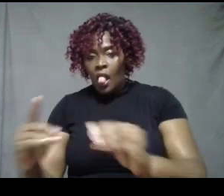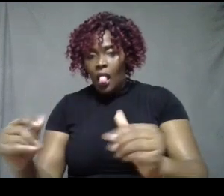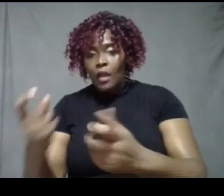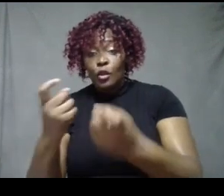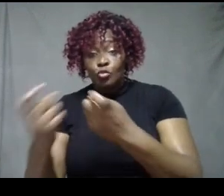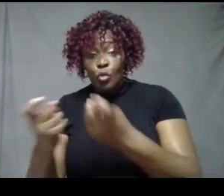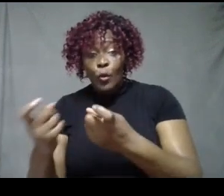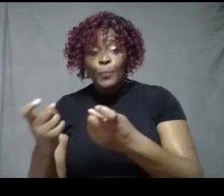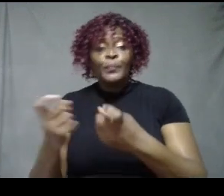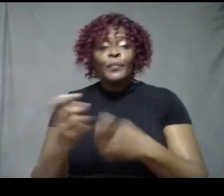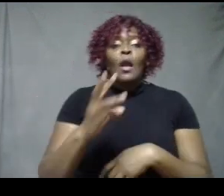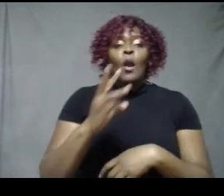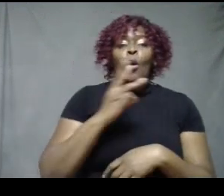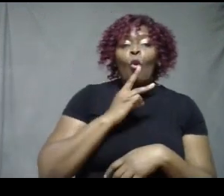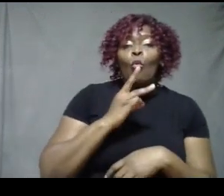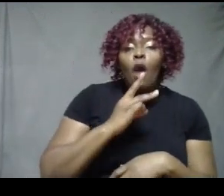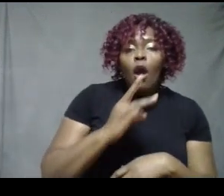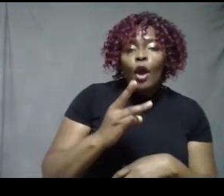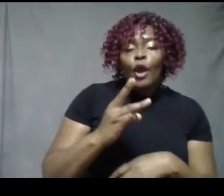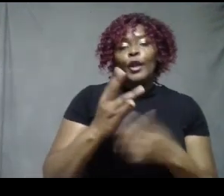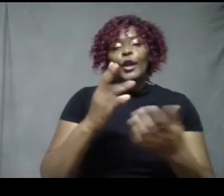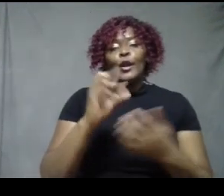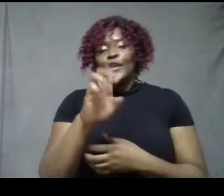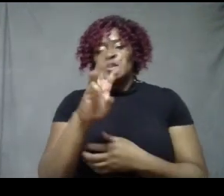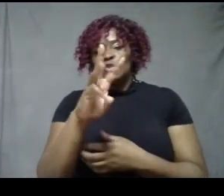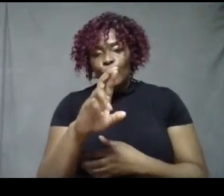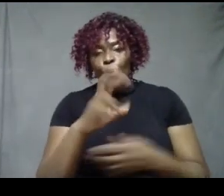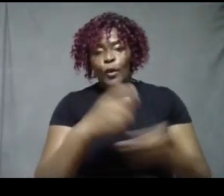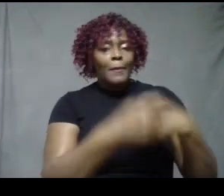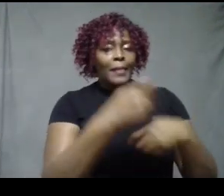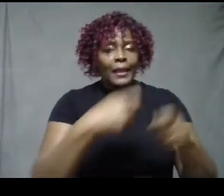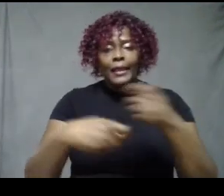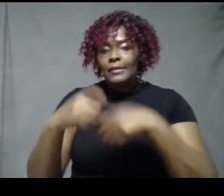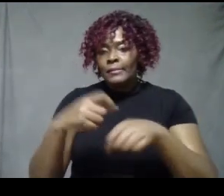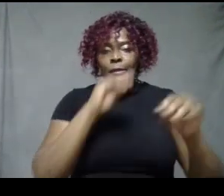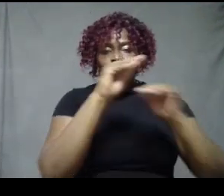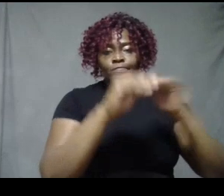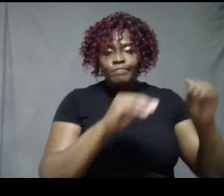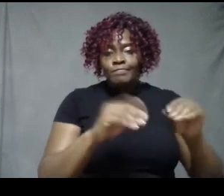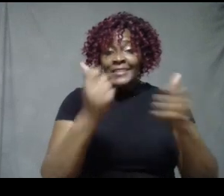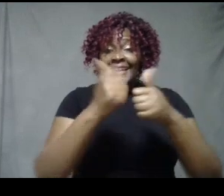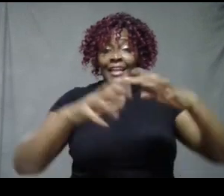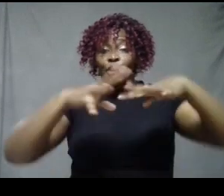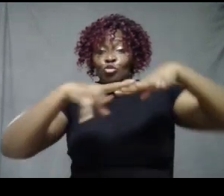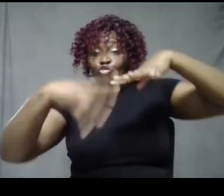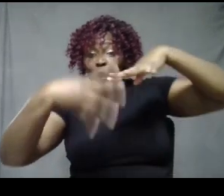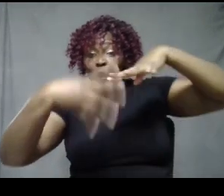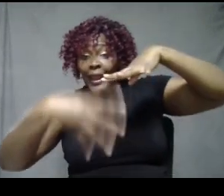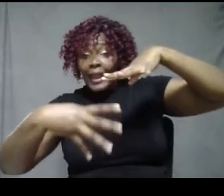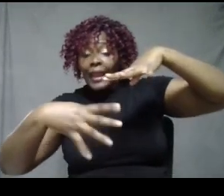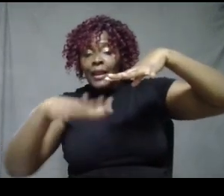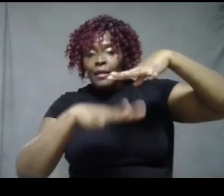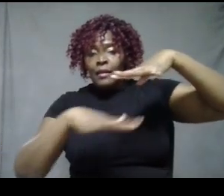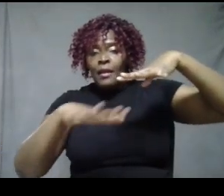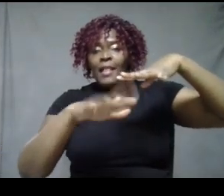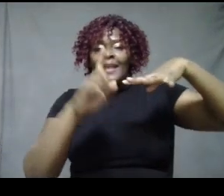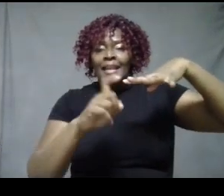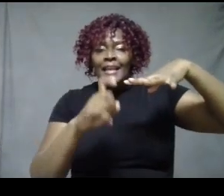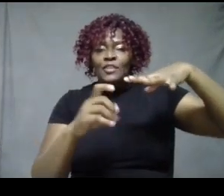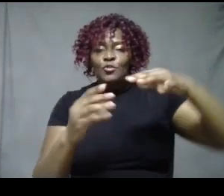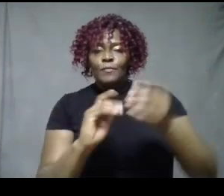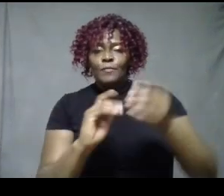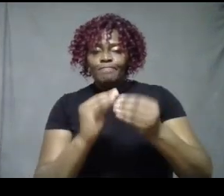retrofit, sewer replacement, lift station installation, any drainage structures that needed to be